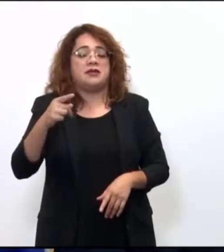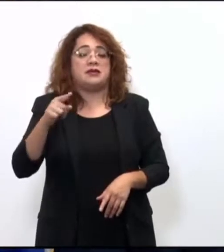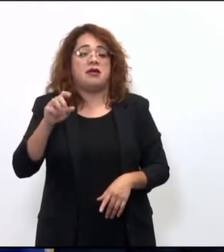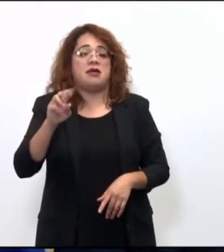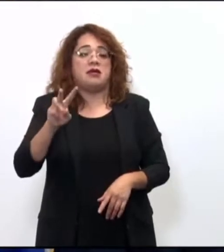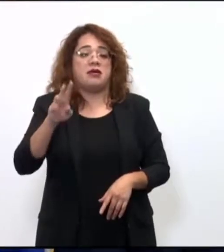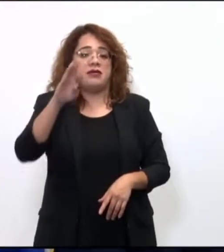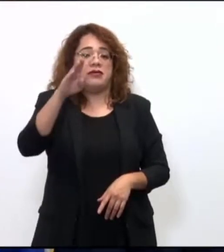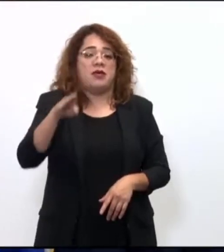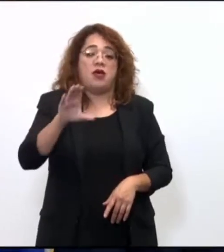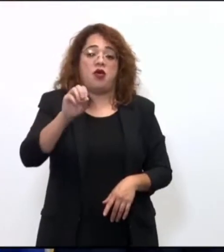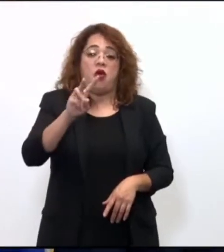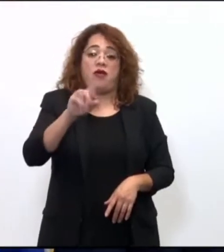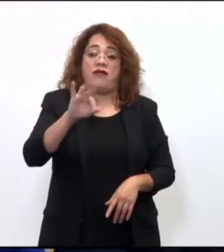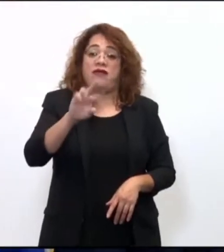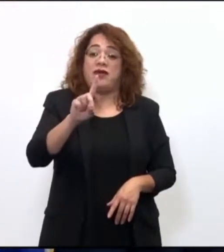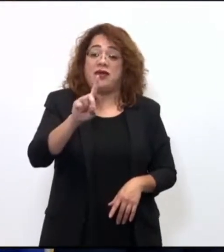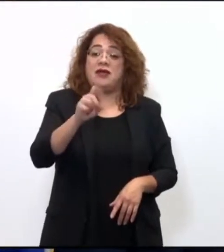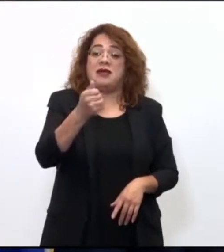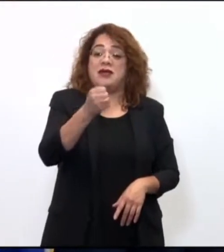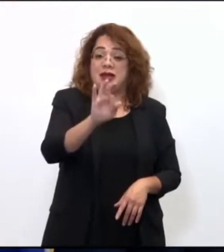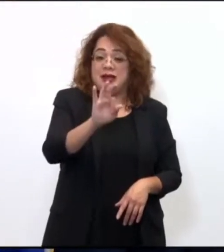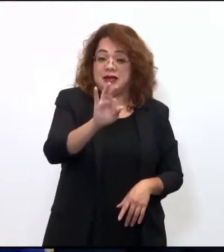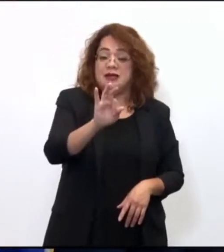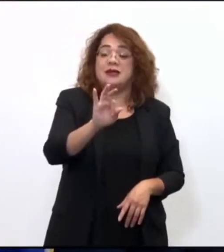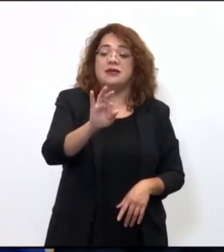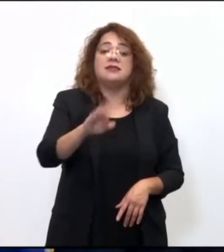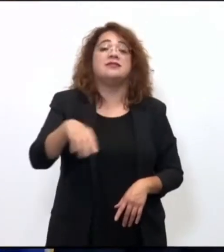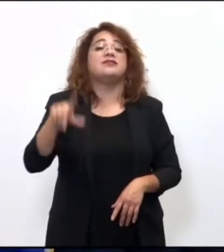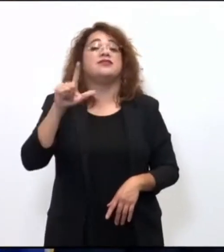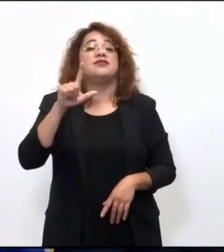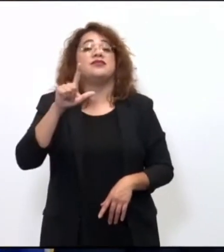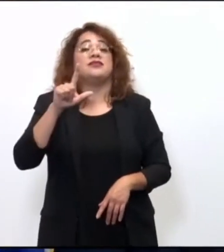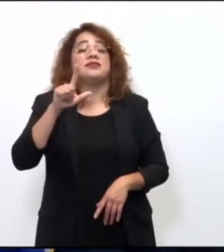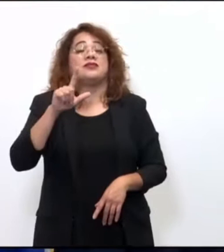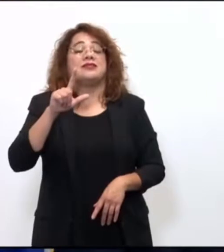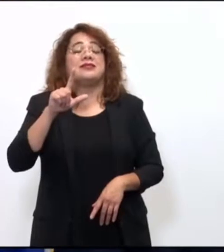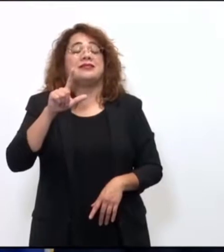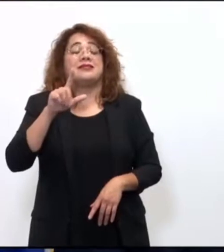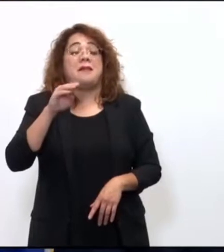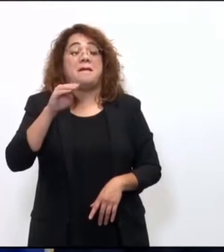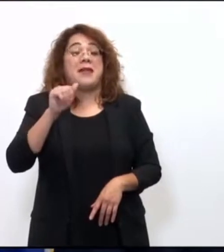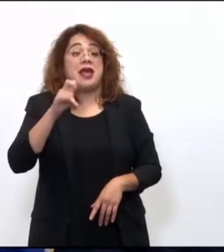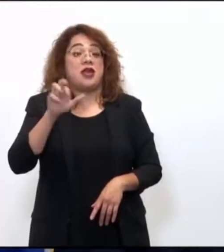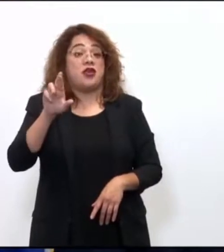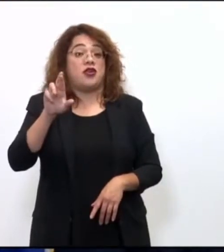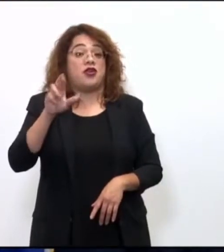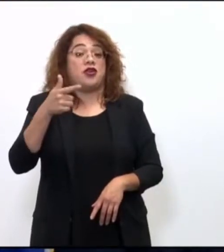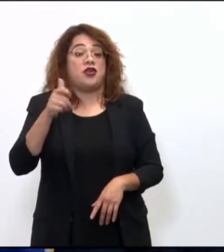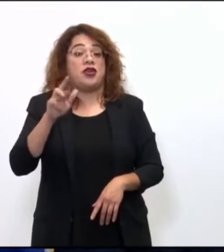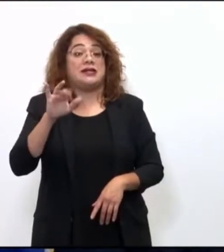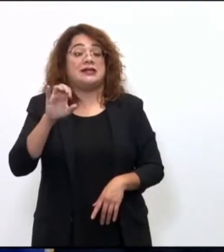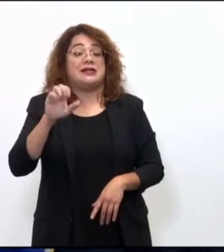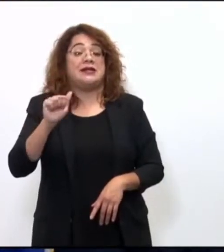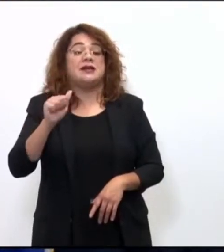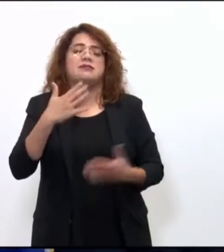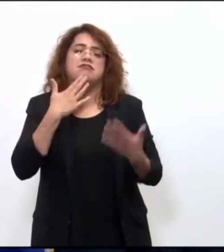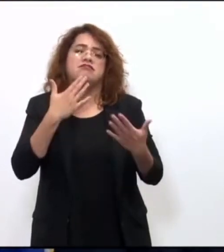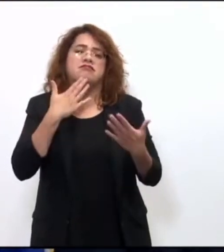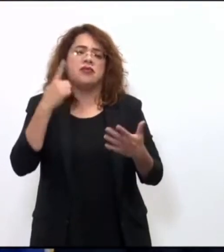mencionó su agradecimiento a todas las personas que han donado para los niños